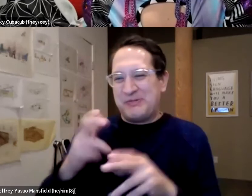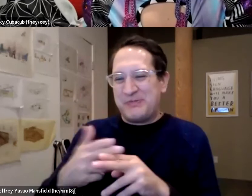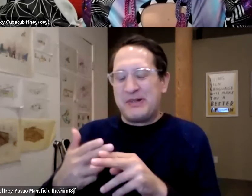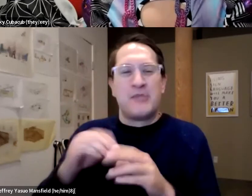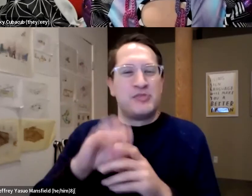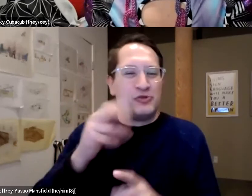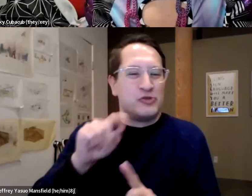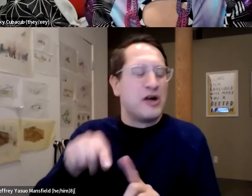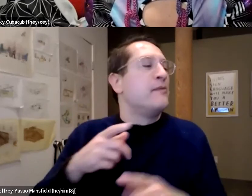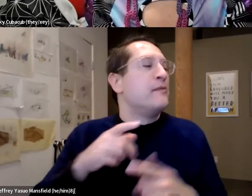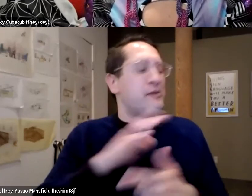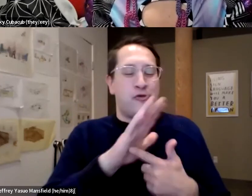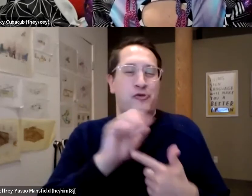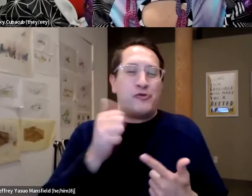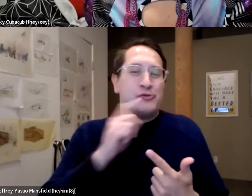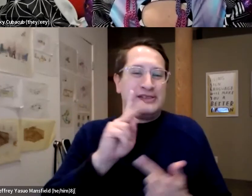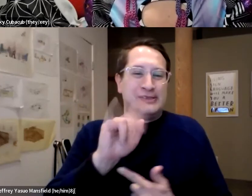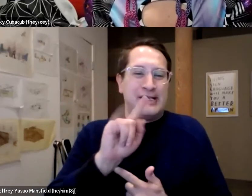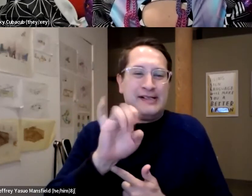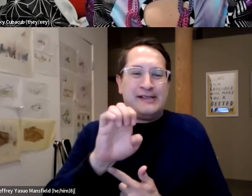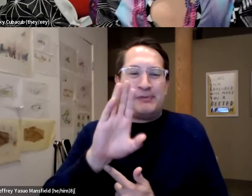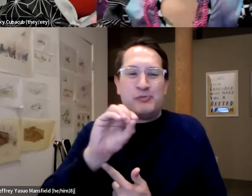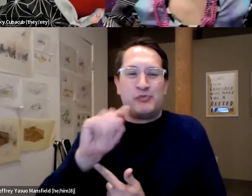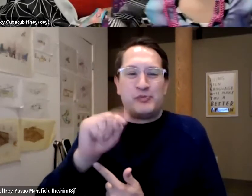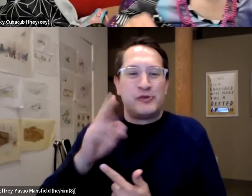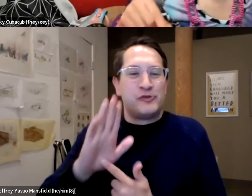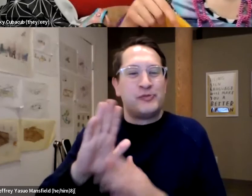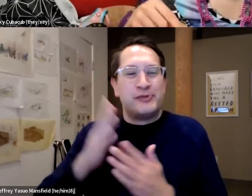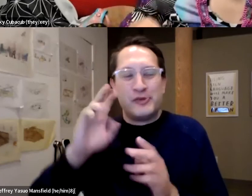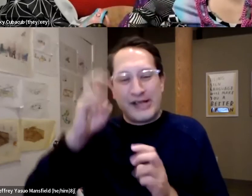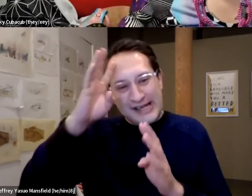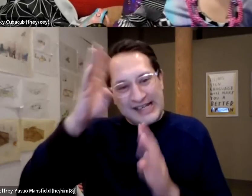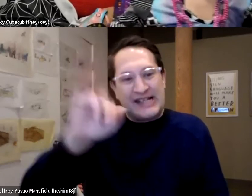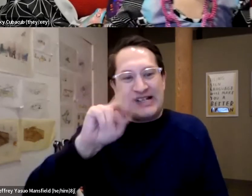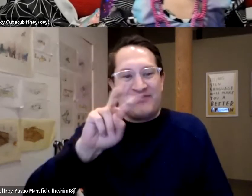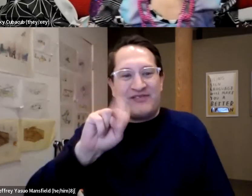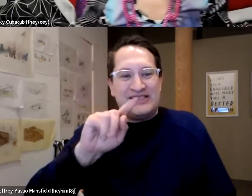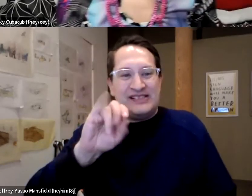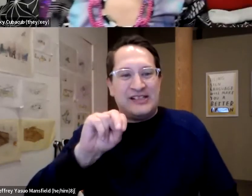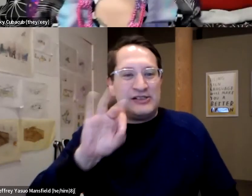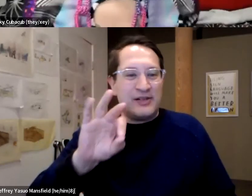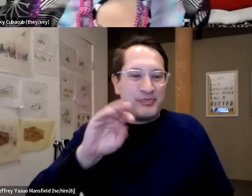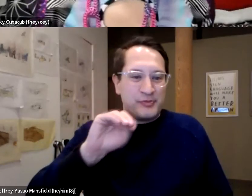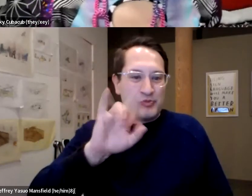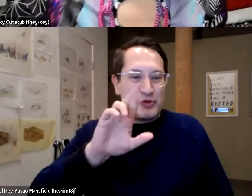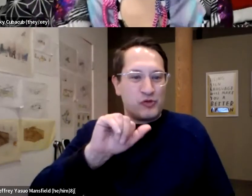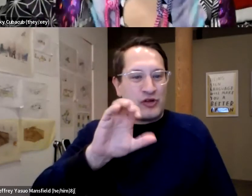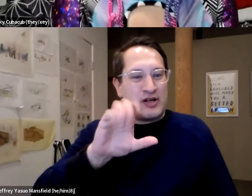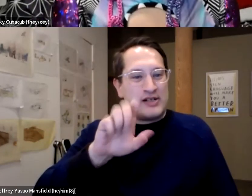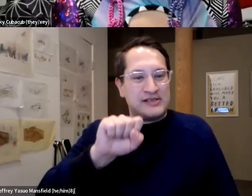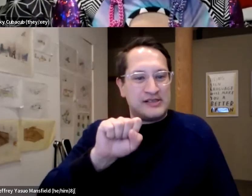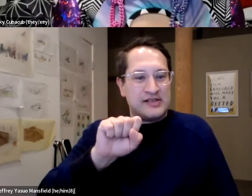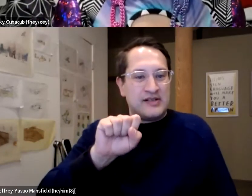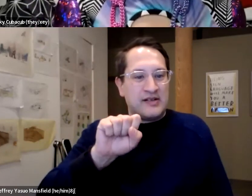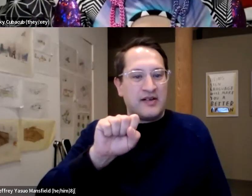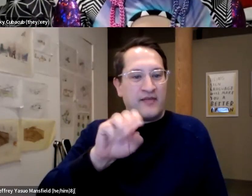Happiness. I will put the name into the chat so we get it right. And the other one is Katie Booth. Book is Invention